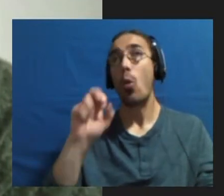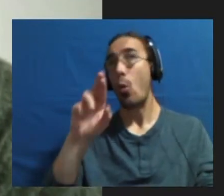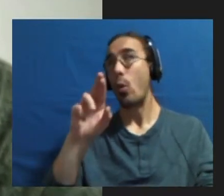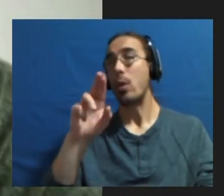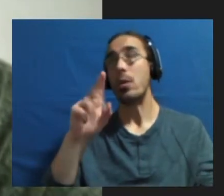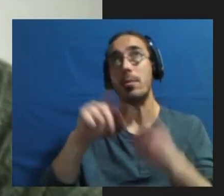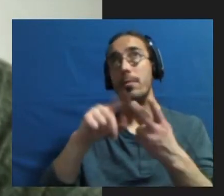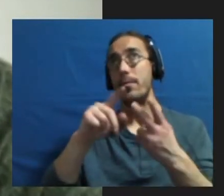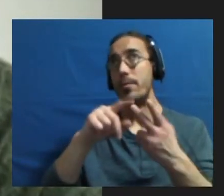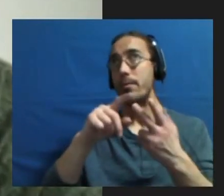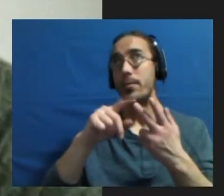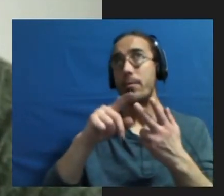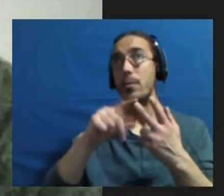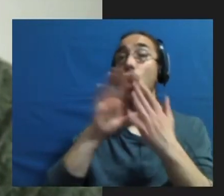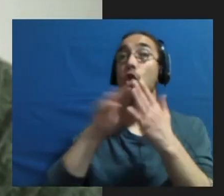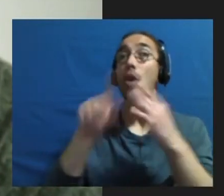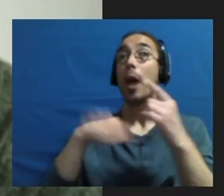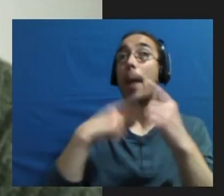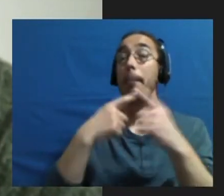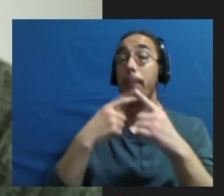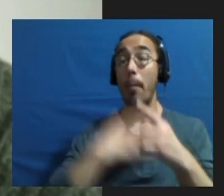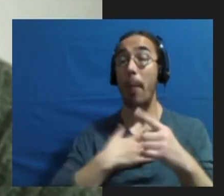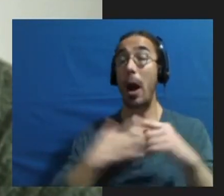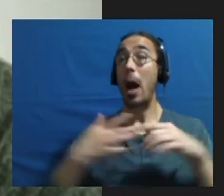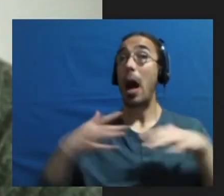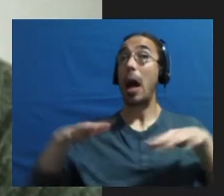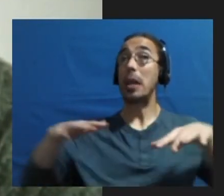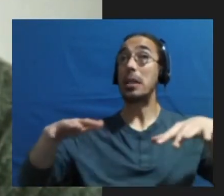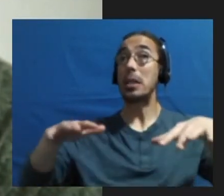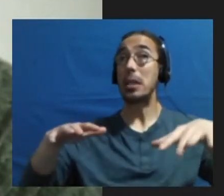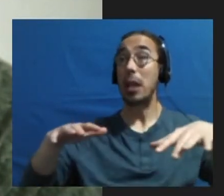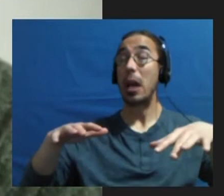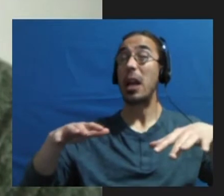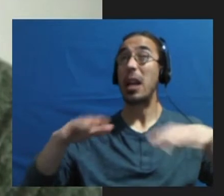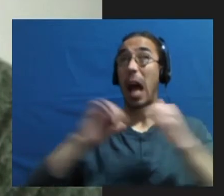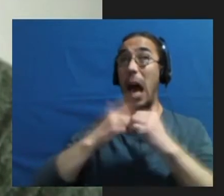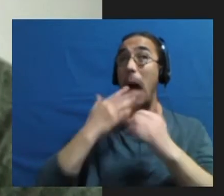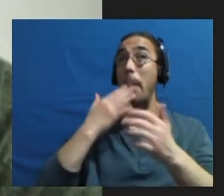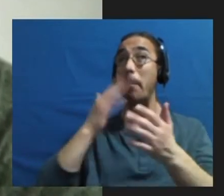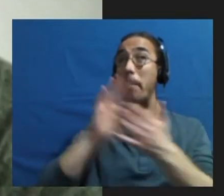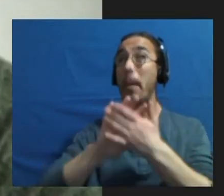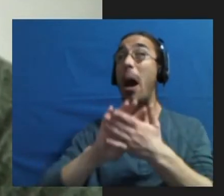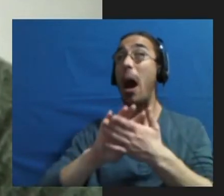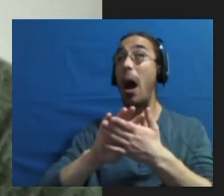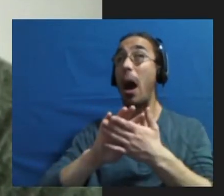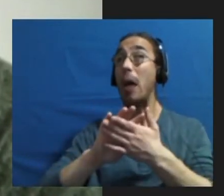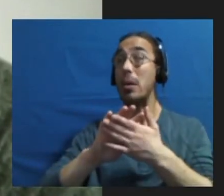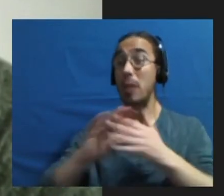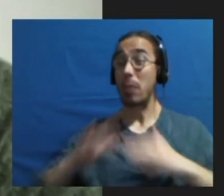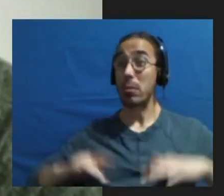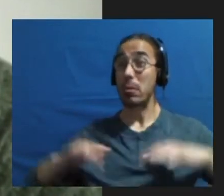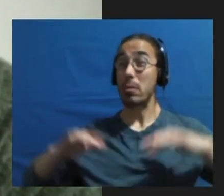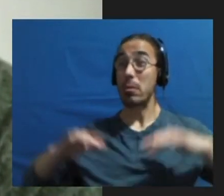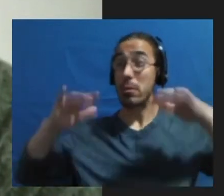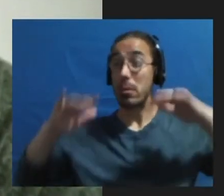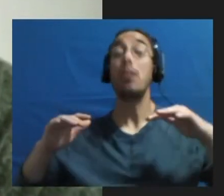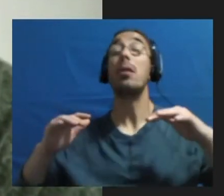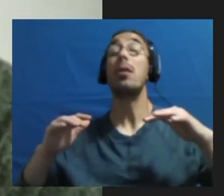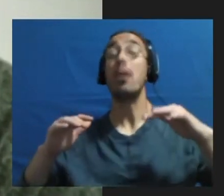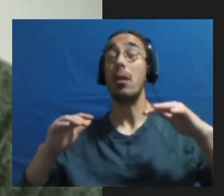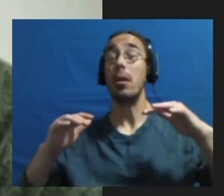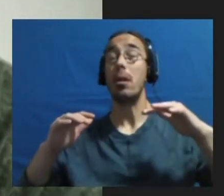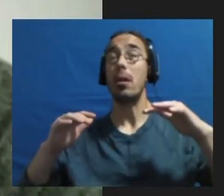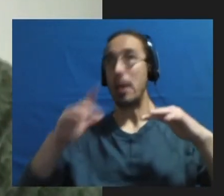learned more about my anxiety and how bad it can truly get and how everything is because of